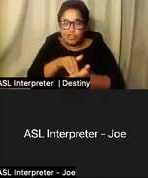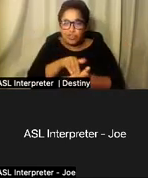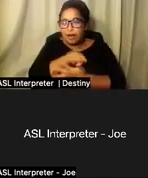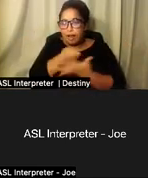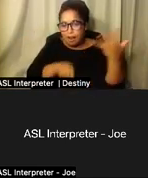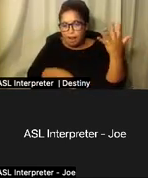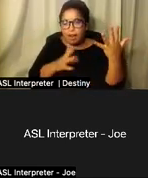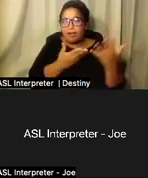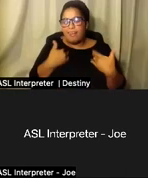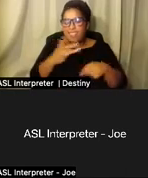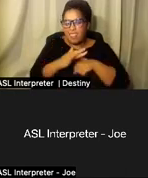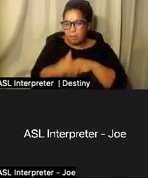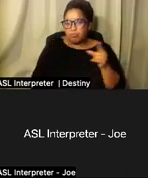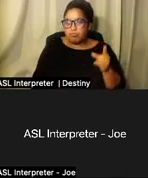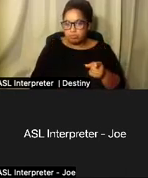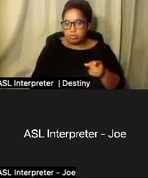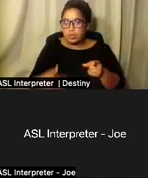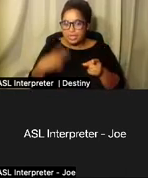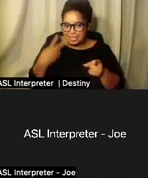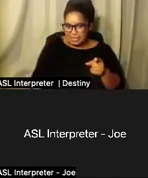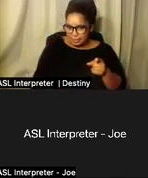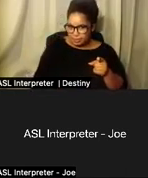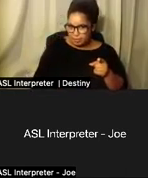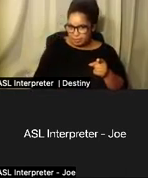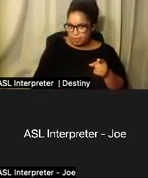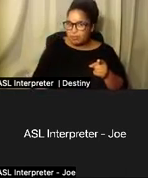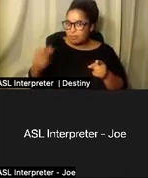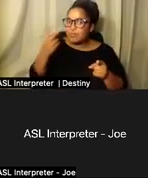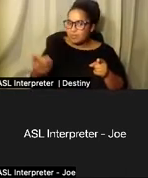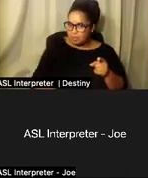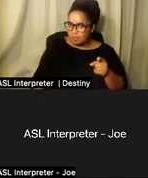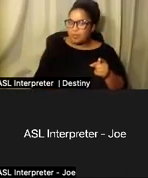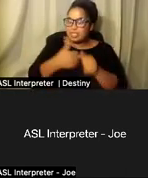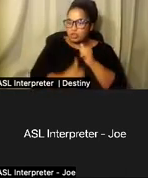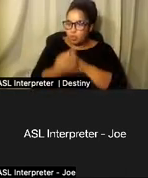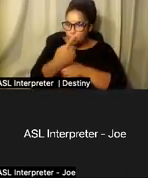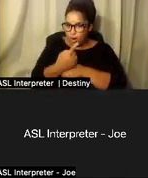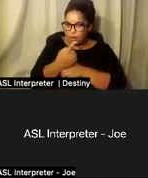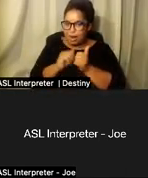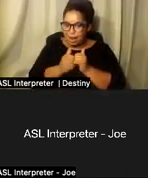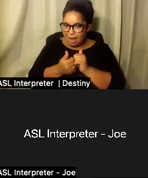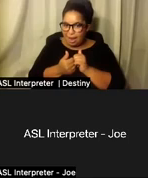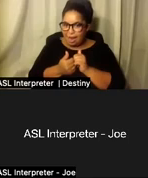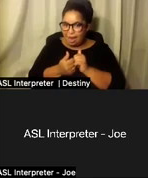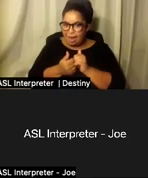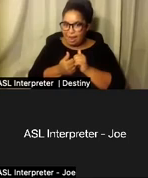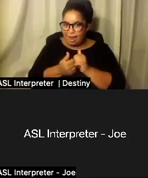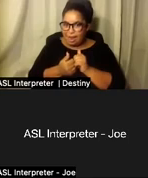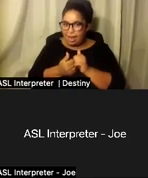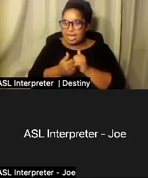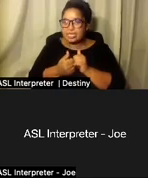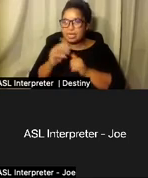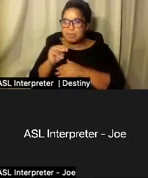supplies available. So if you get a zoom in here, you can actually see each one of these, how it gets a maze design where